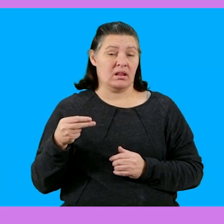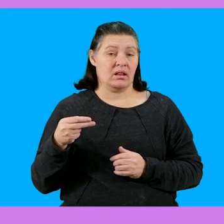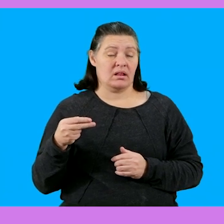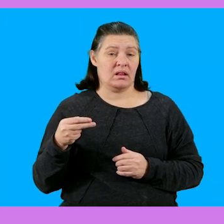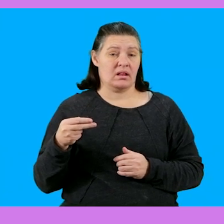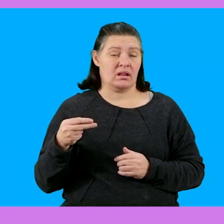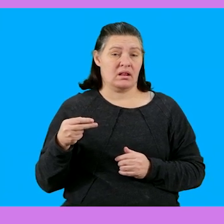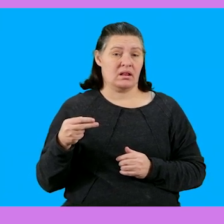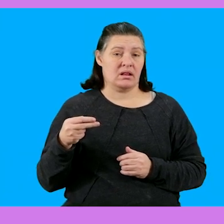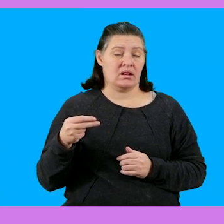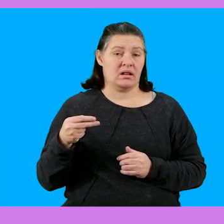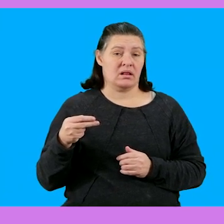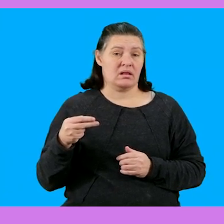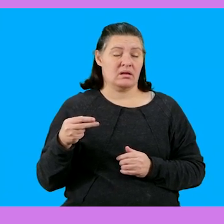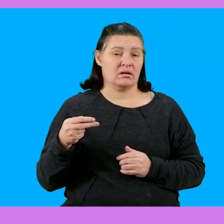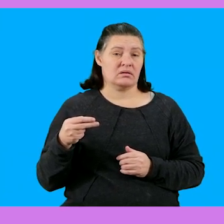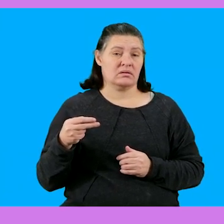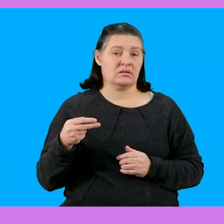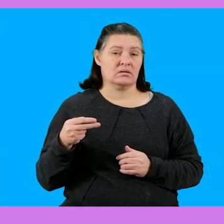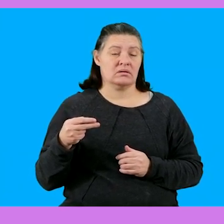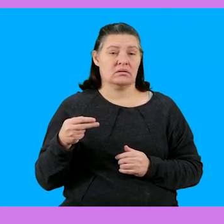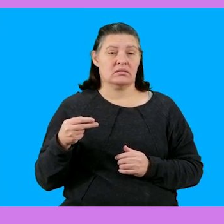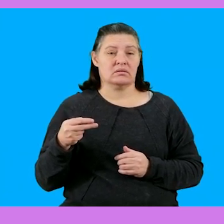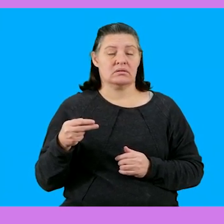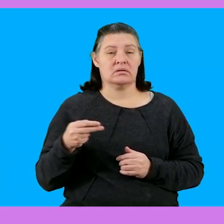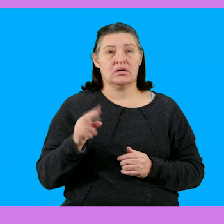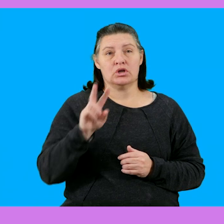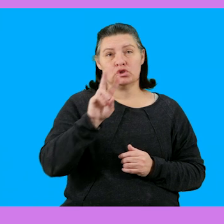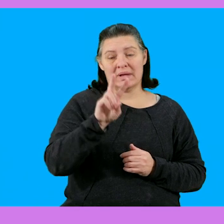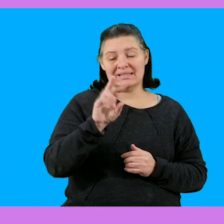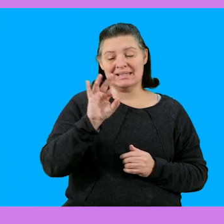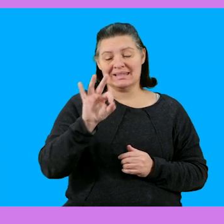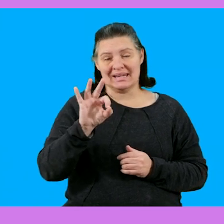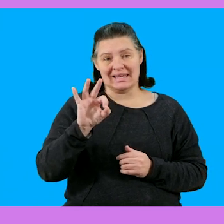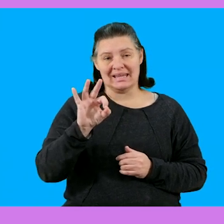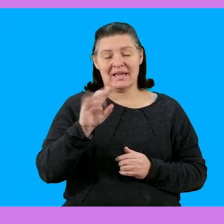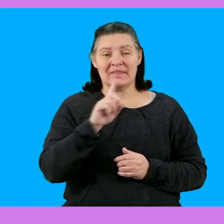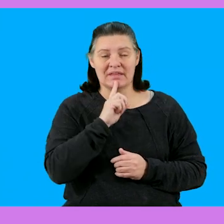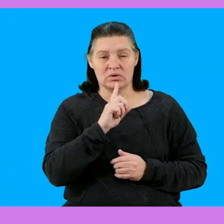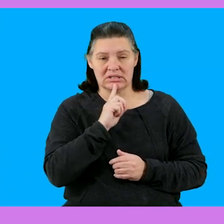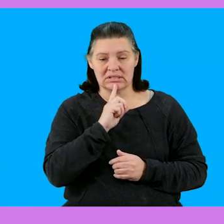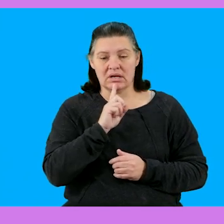So this will give us a new final amount, should be stop here, of